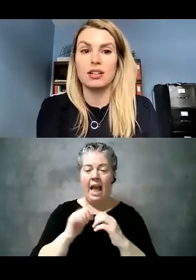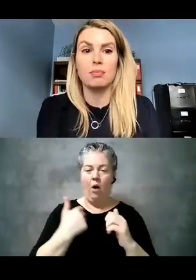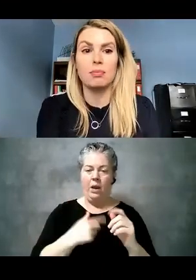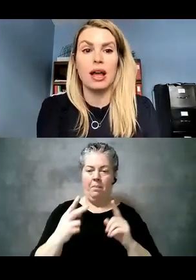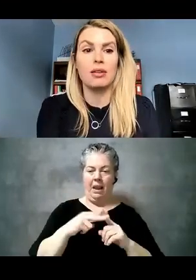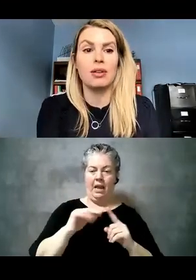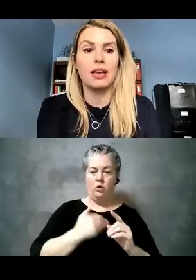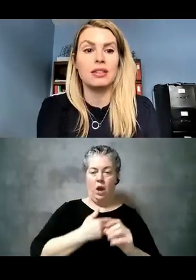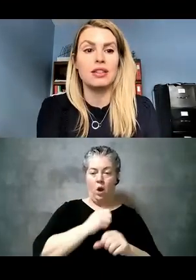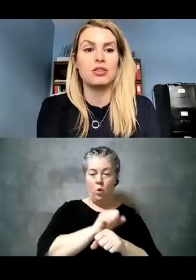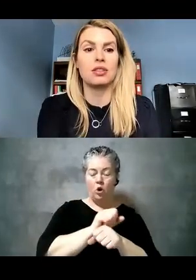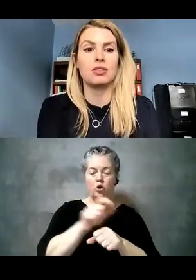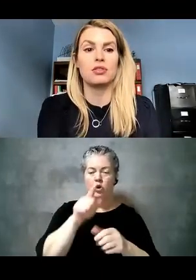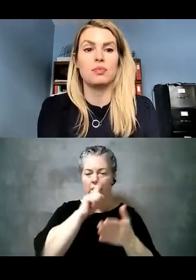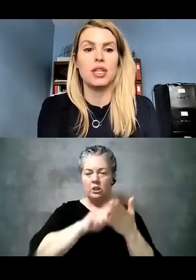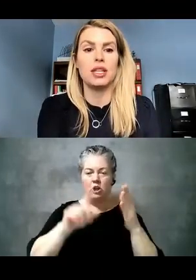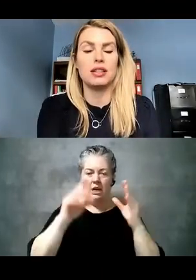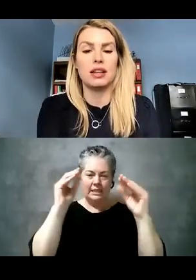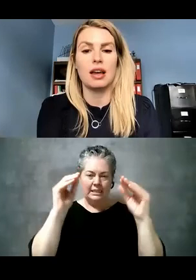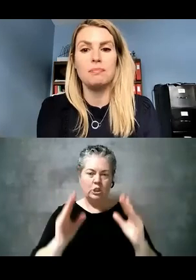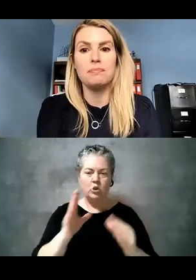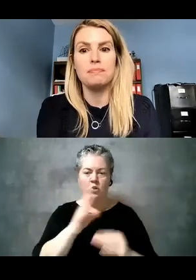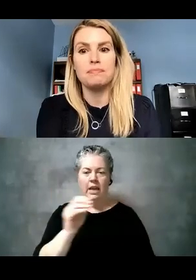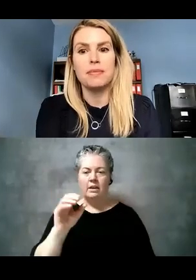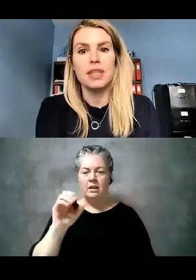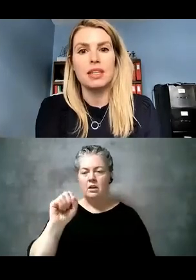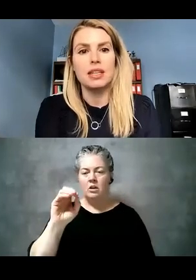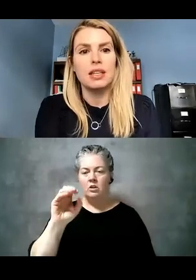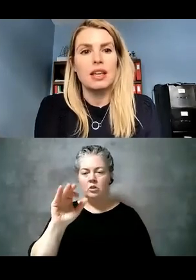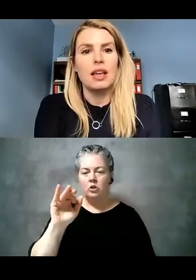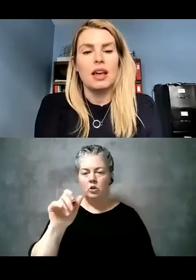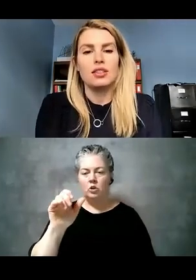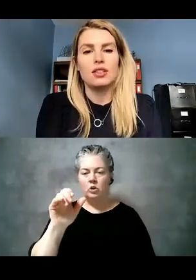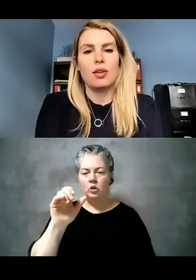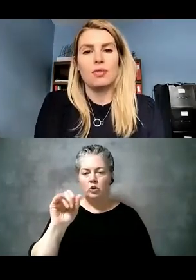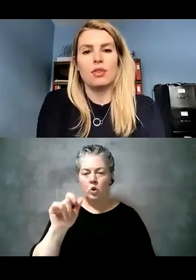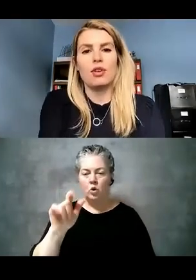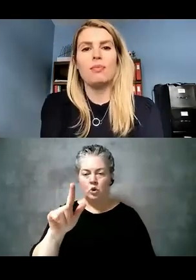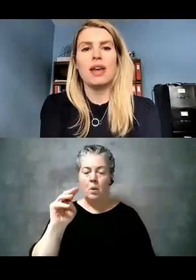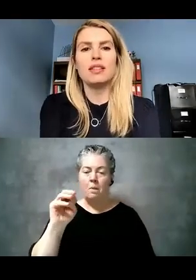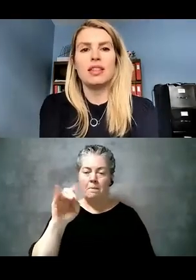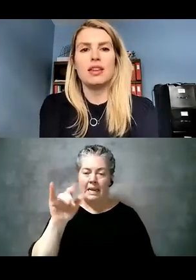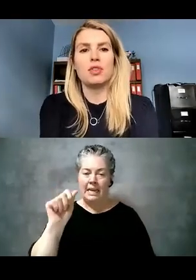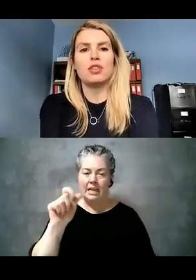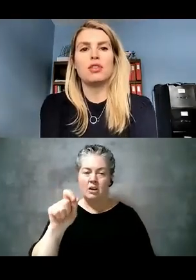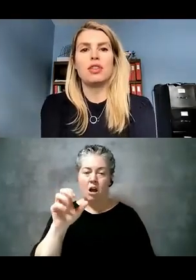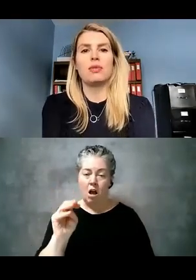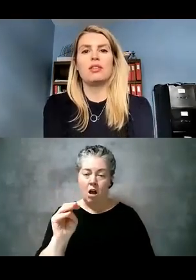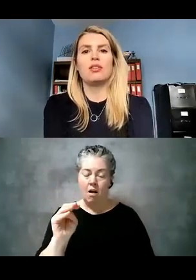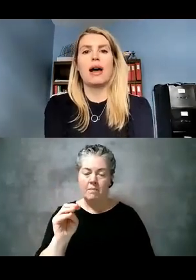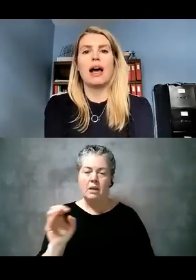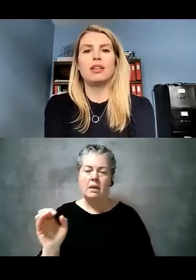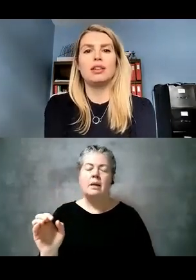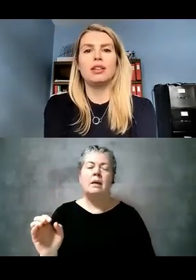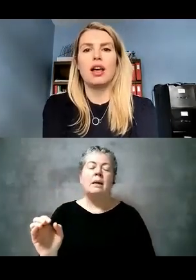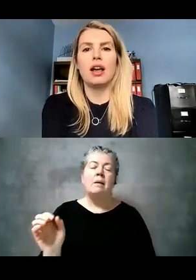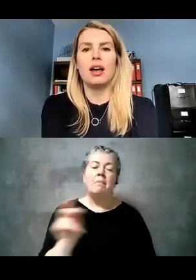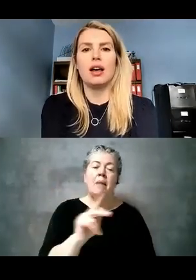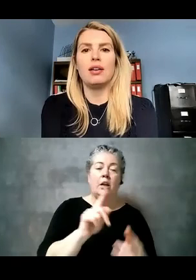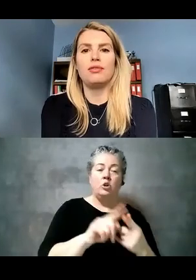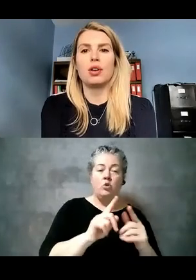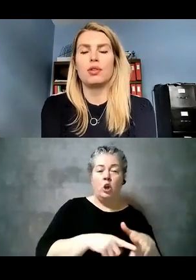check us out at teachersandsocialmedia.com. So going back to the original theoretical